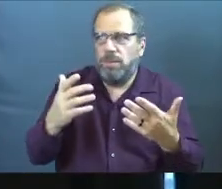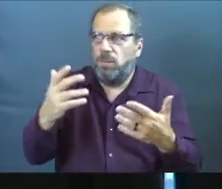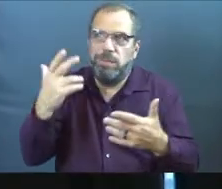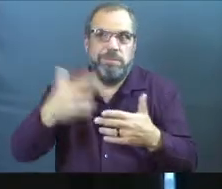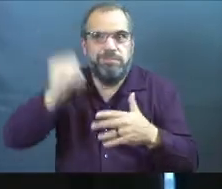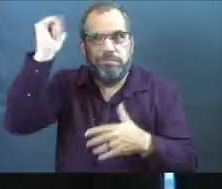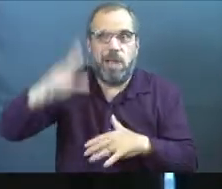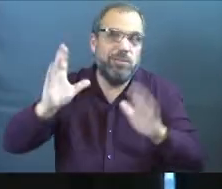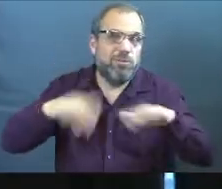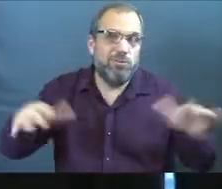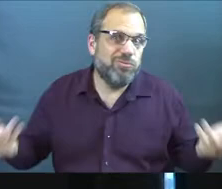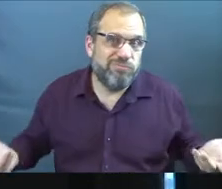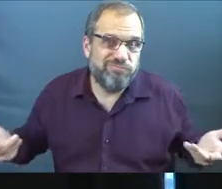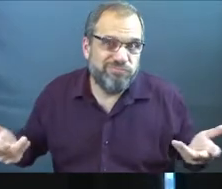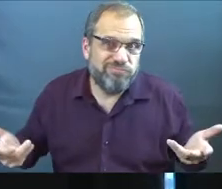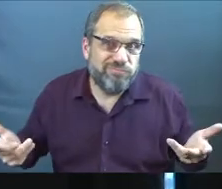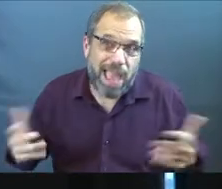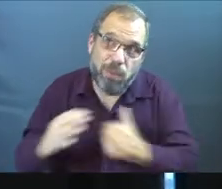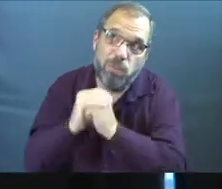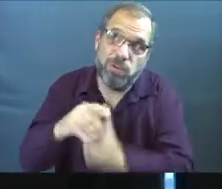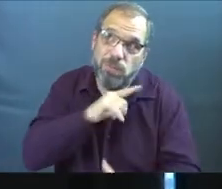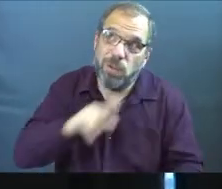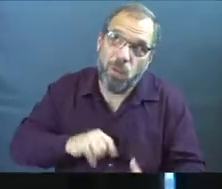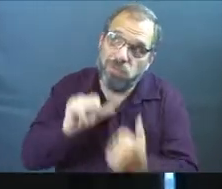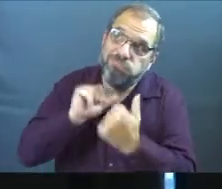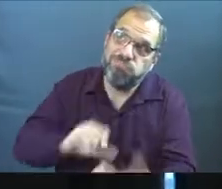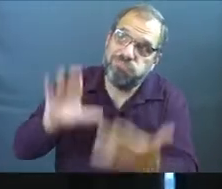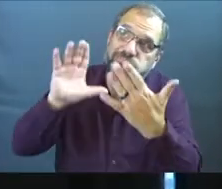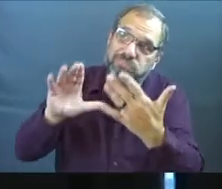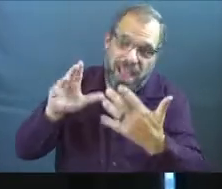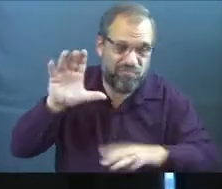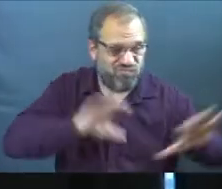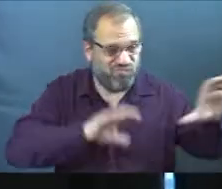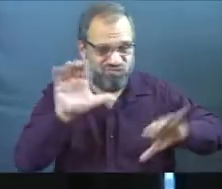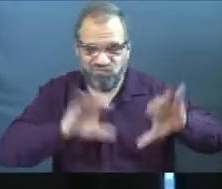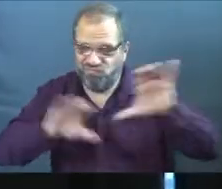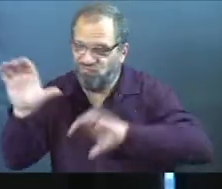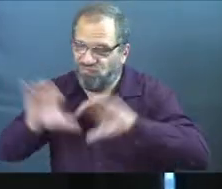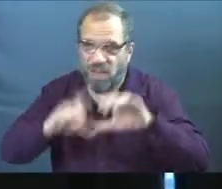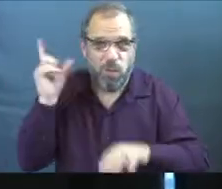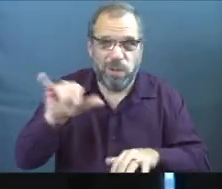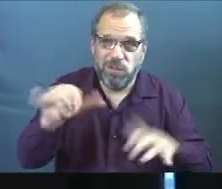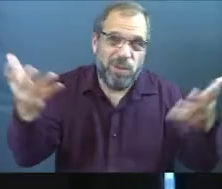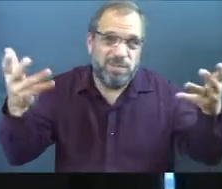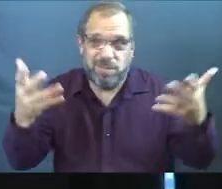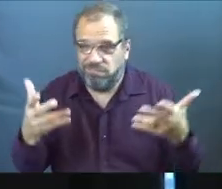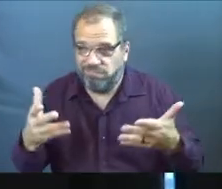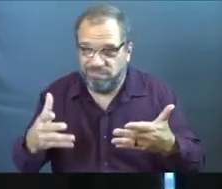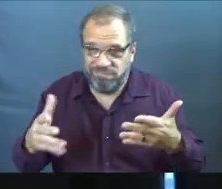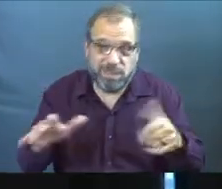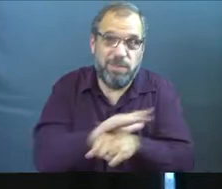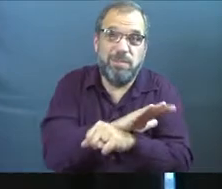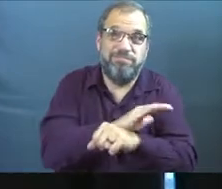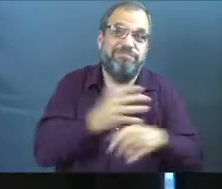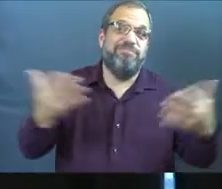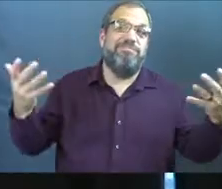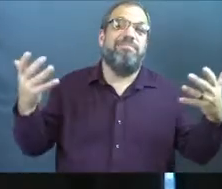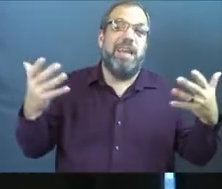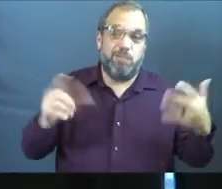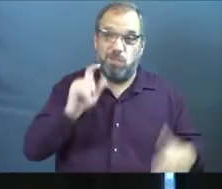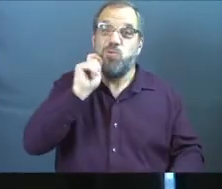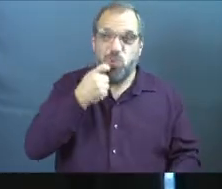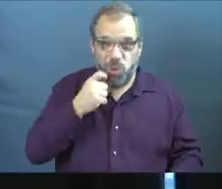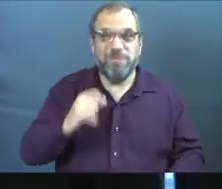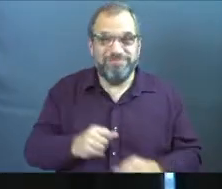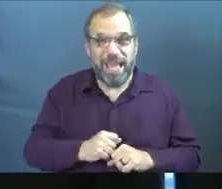kids. And we get to worship the Lord and be in his presence and hang out with one another for eternity. Just complete. Amen? It's this really